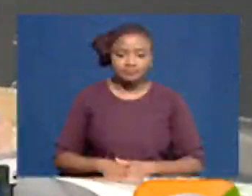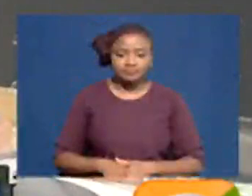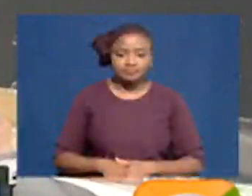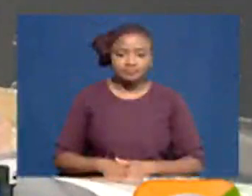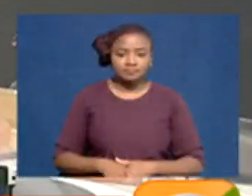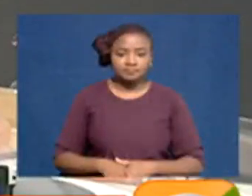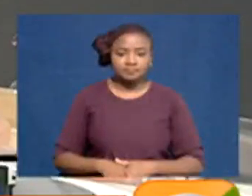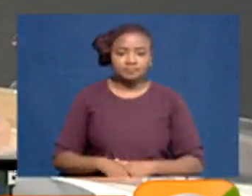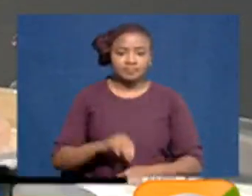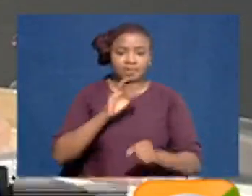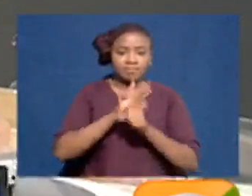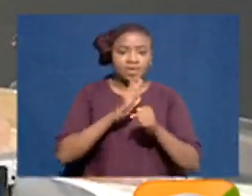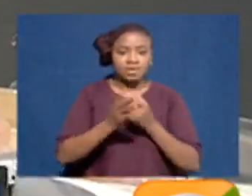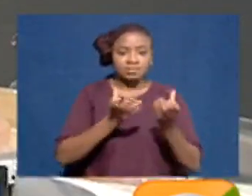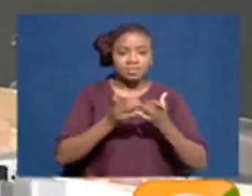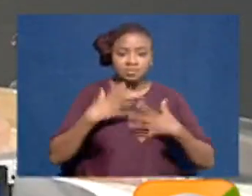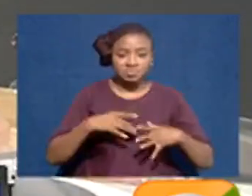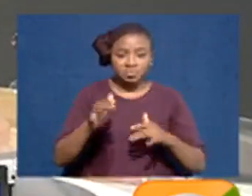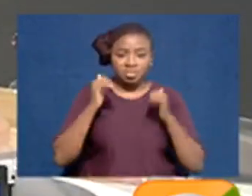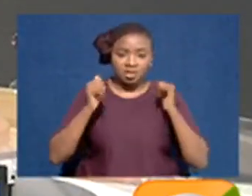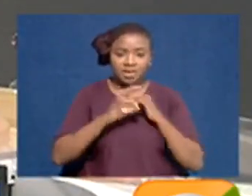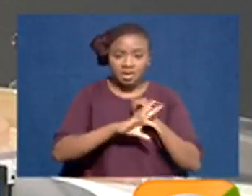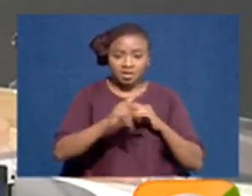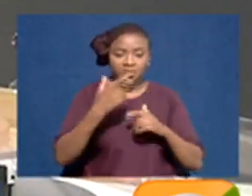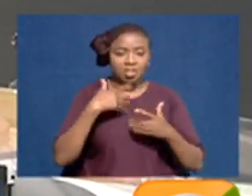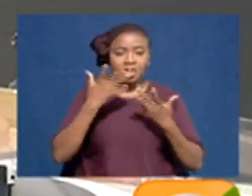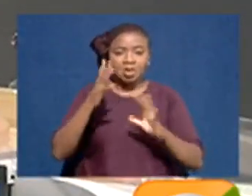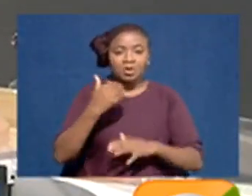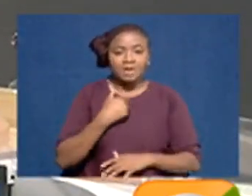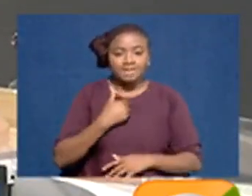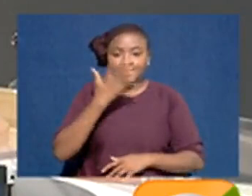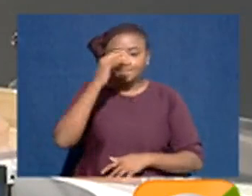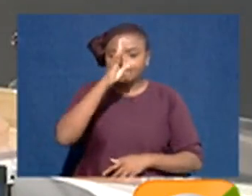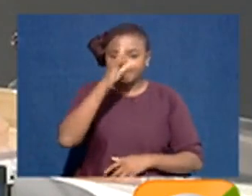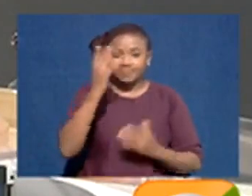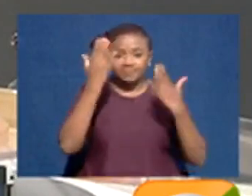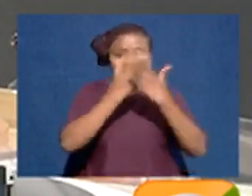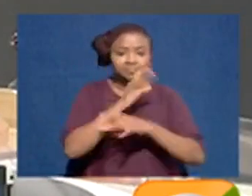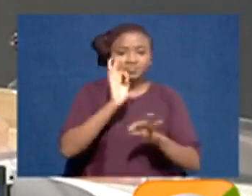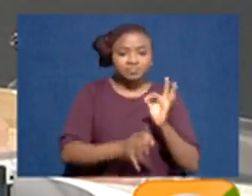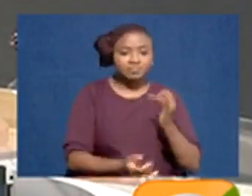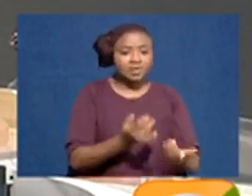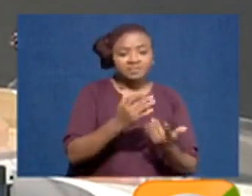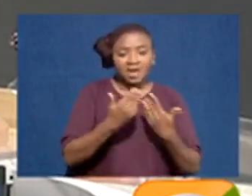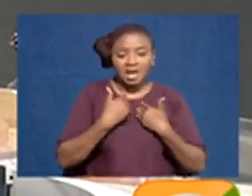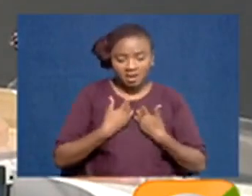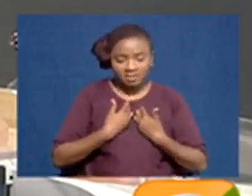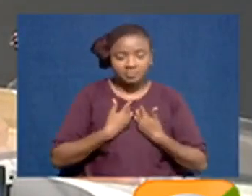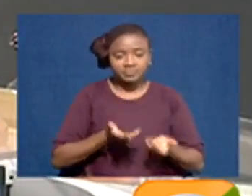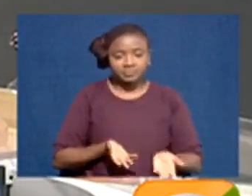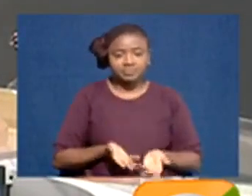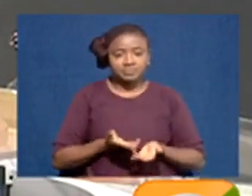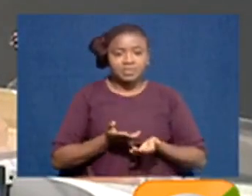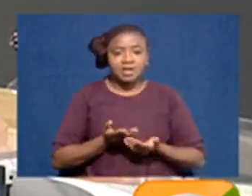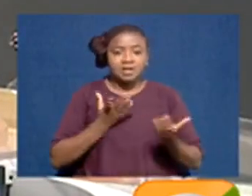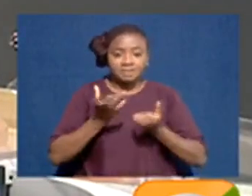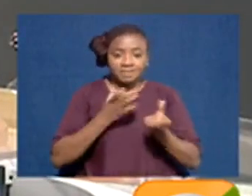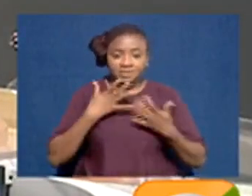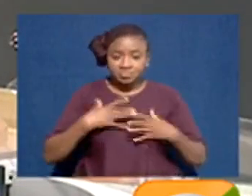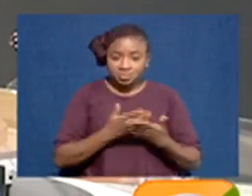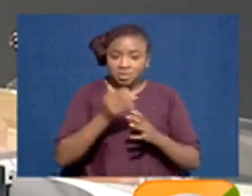tens of traders at Ikonge Market in Nyamira are counting losses following Sunday night inferno, which razed their property. The traders now calling